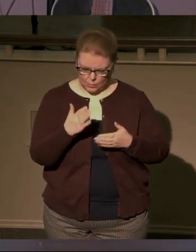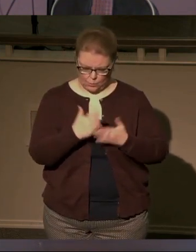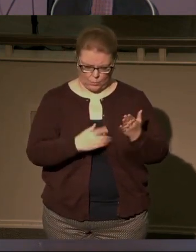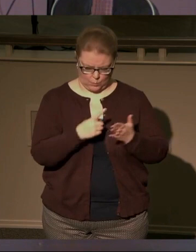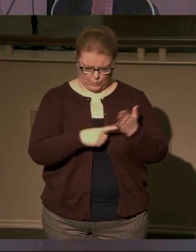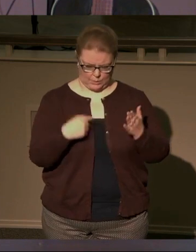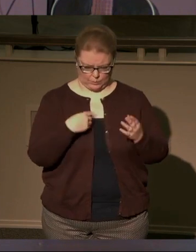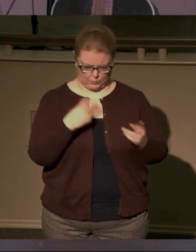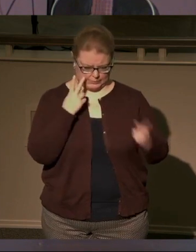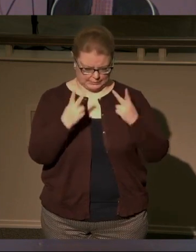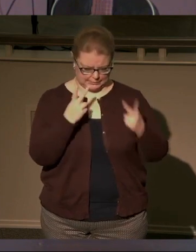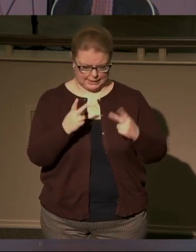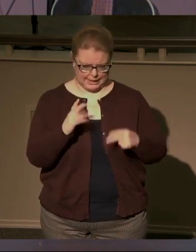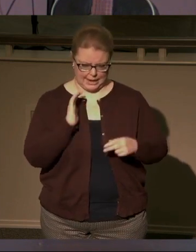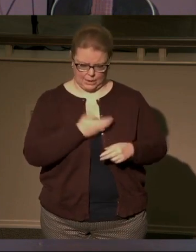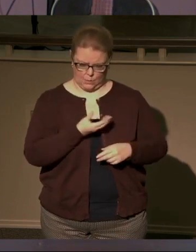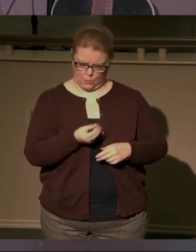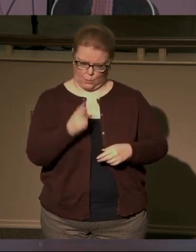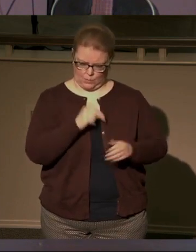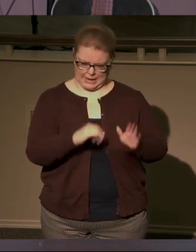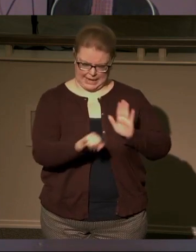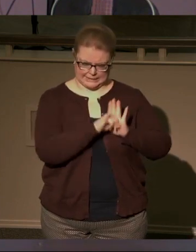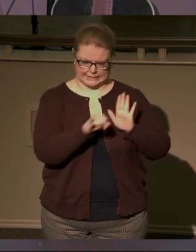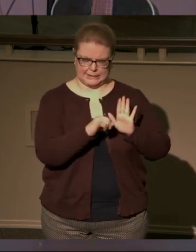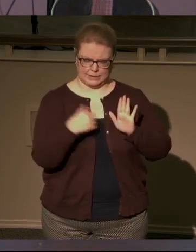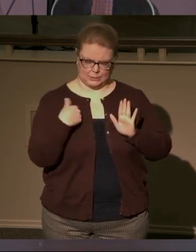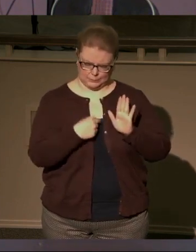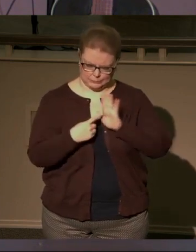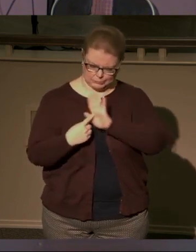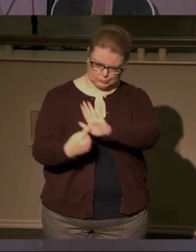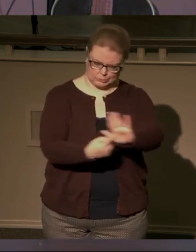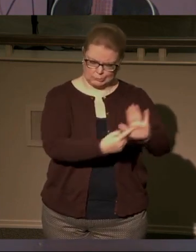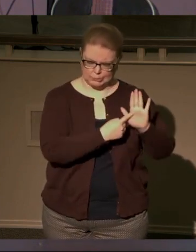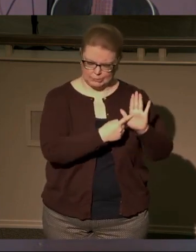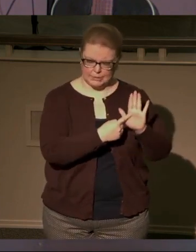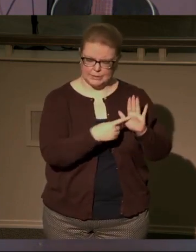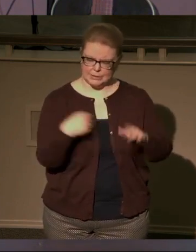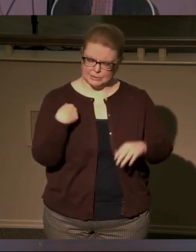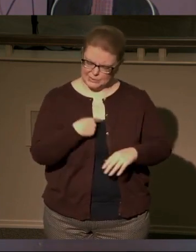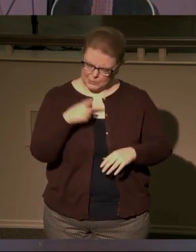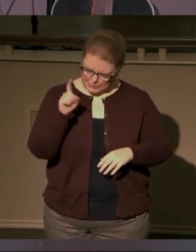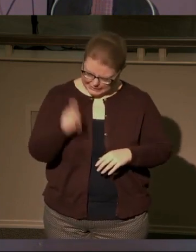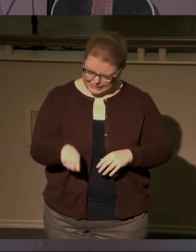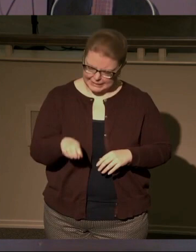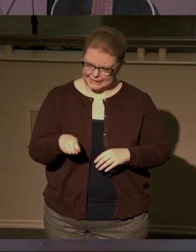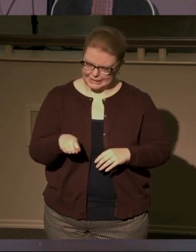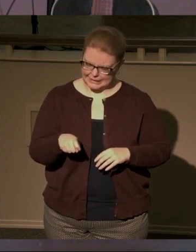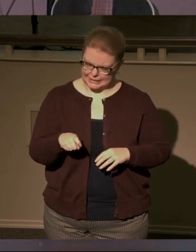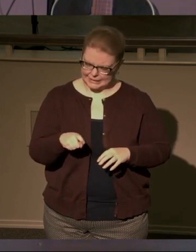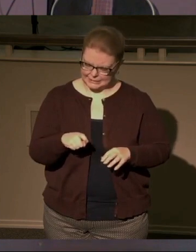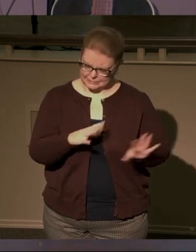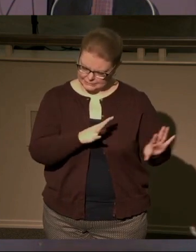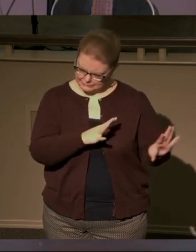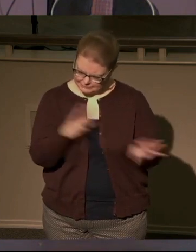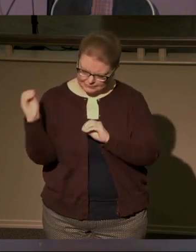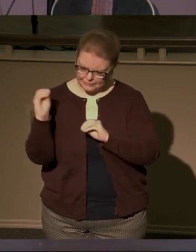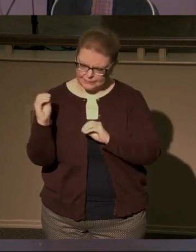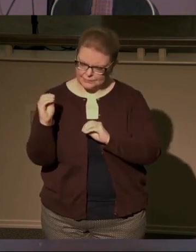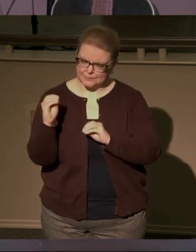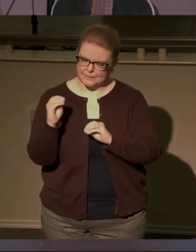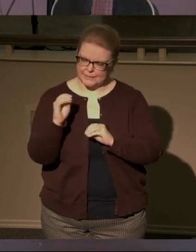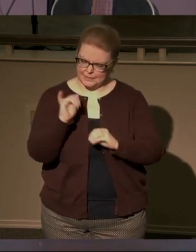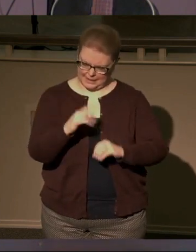perceive is our personal identity expressed before other people. And we need escape from that personal idolatry. And Lord, today